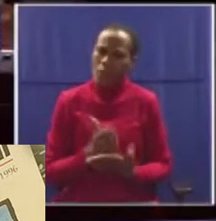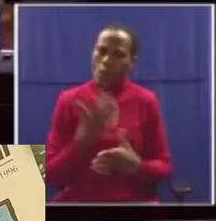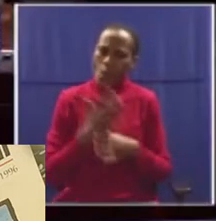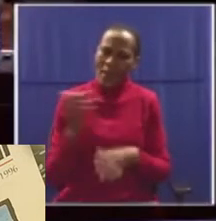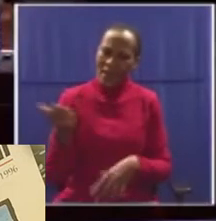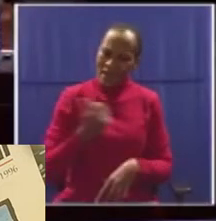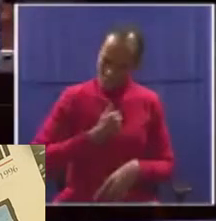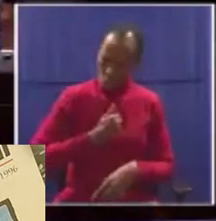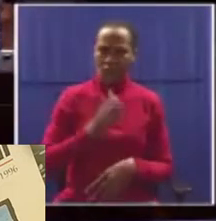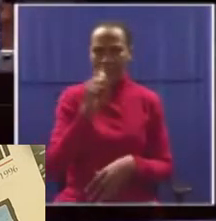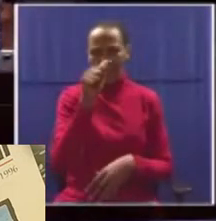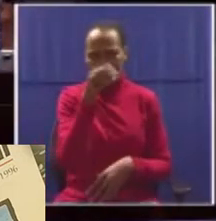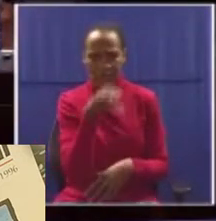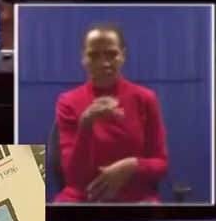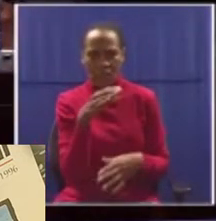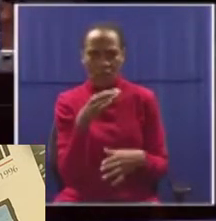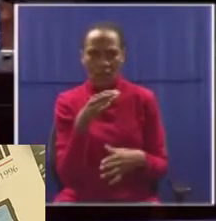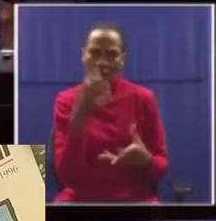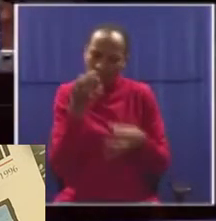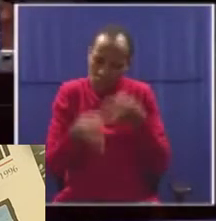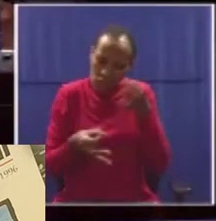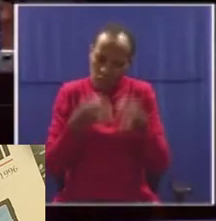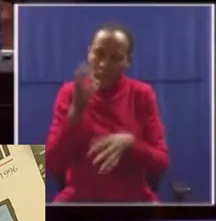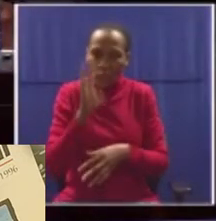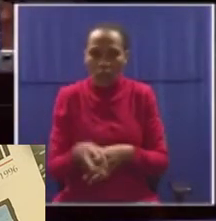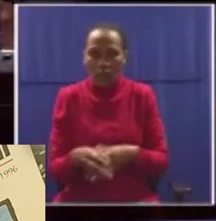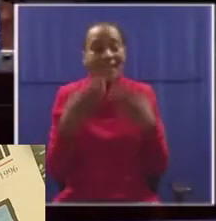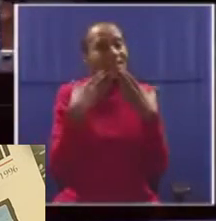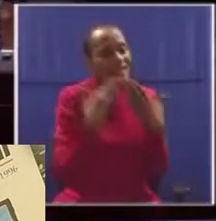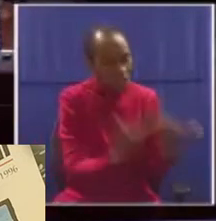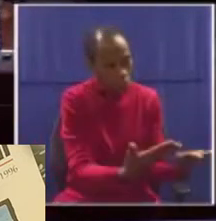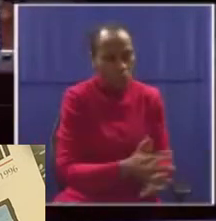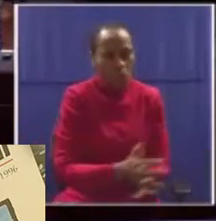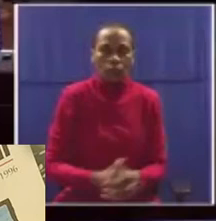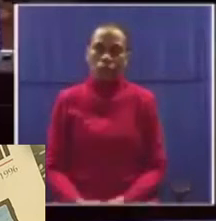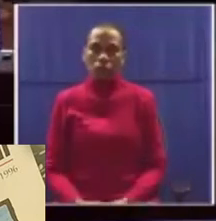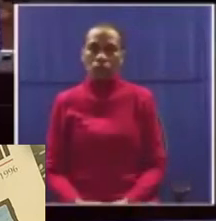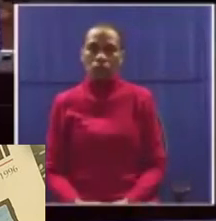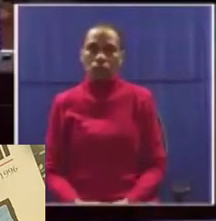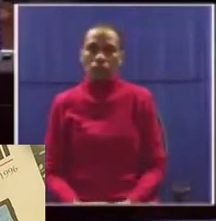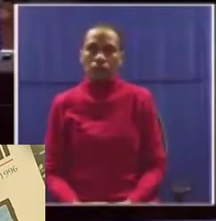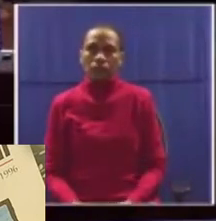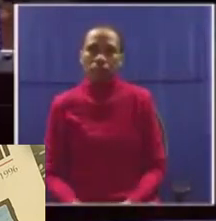as the ANC which I thank you for that